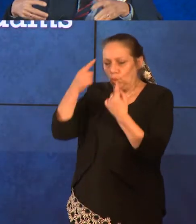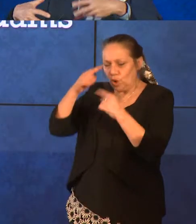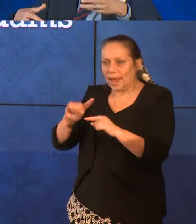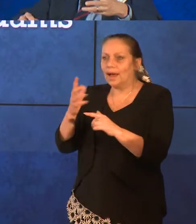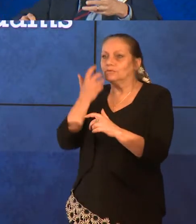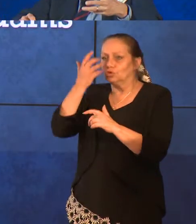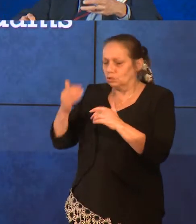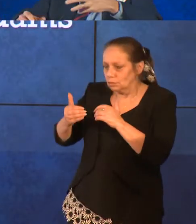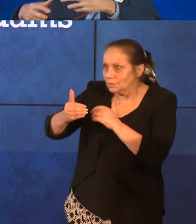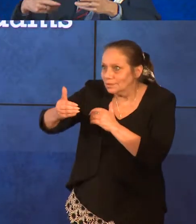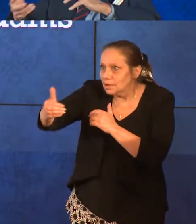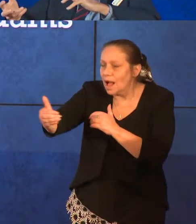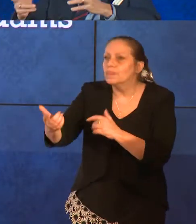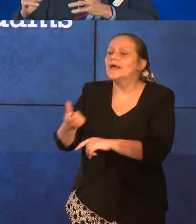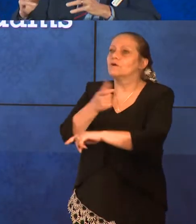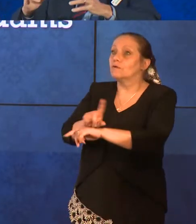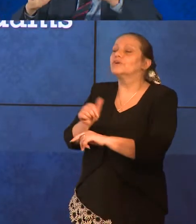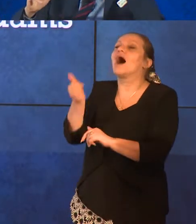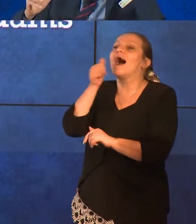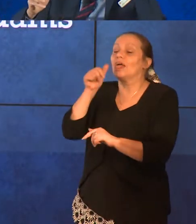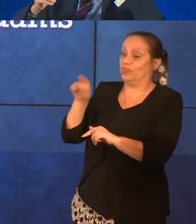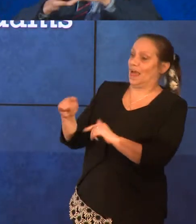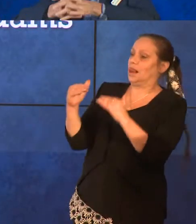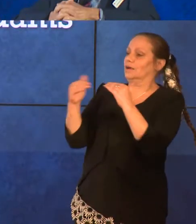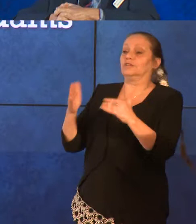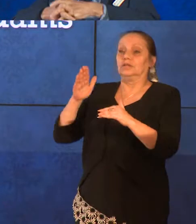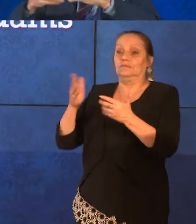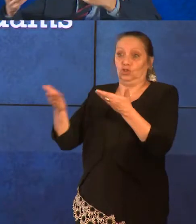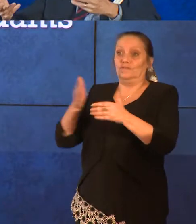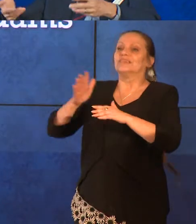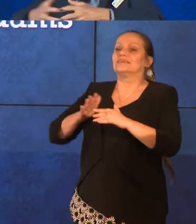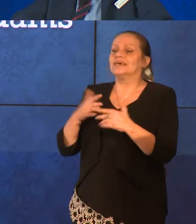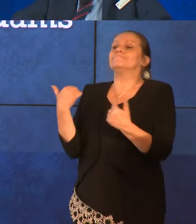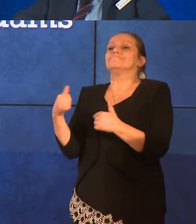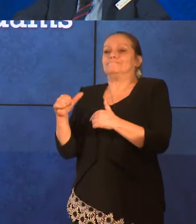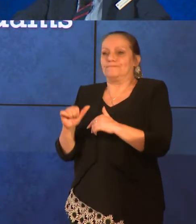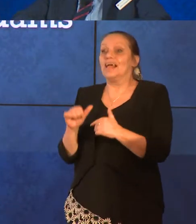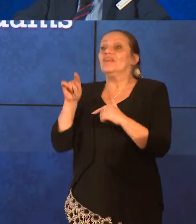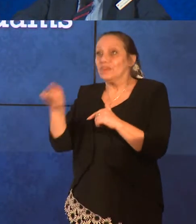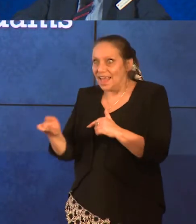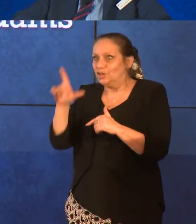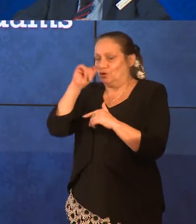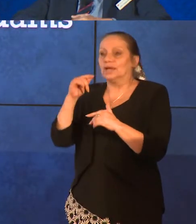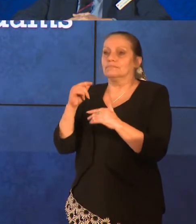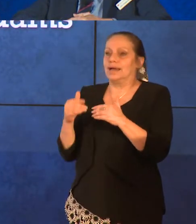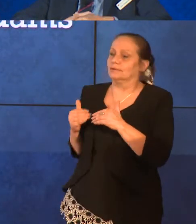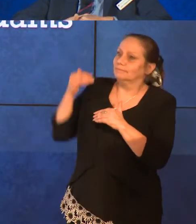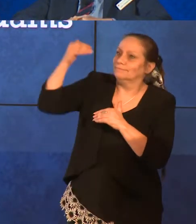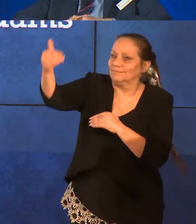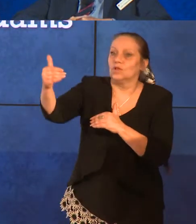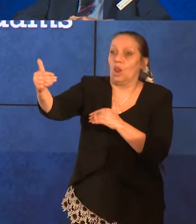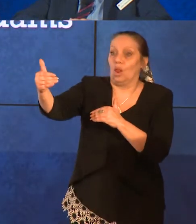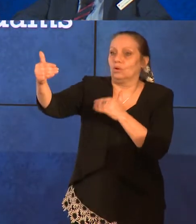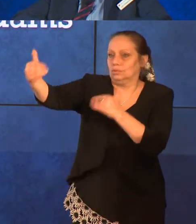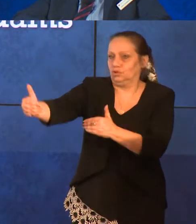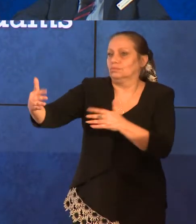when you are reasonably confident at the level of service and that's in the package, then you can have a longer term agreement. But I'd be